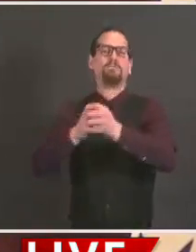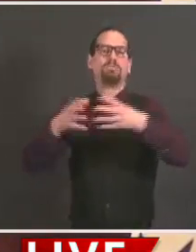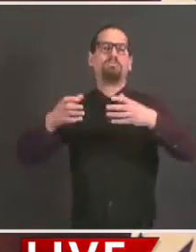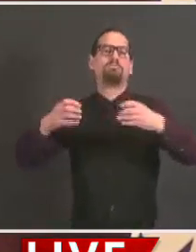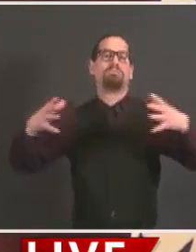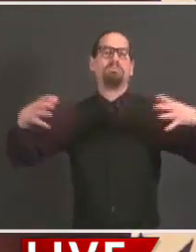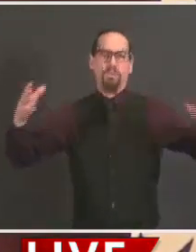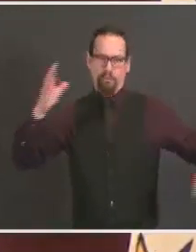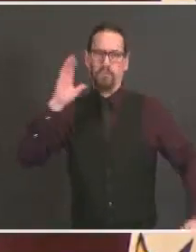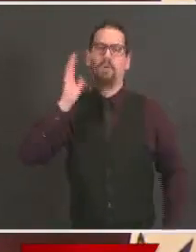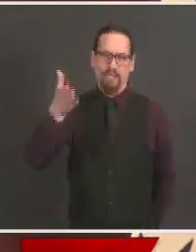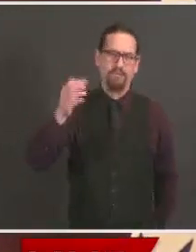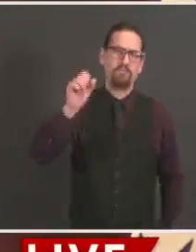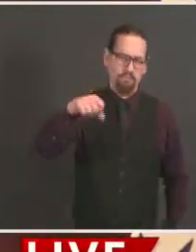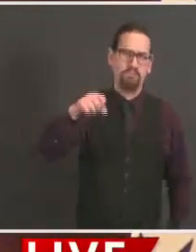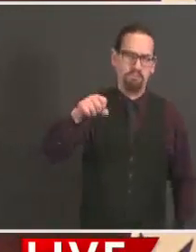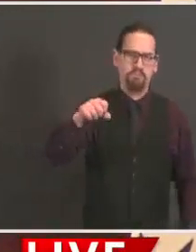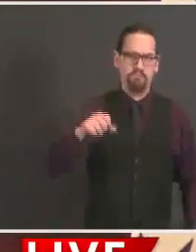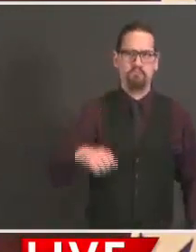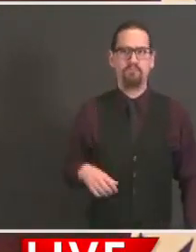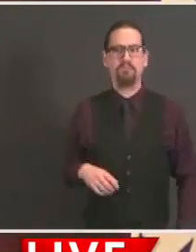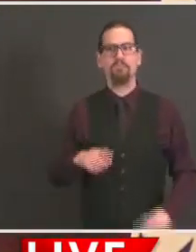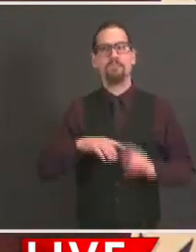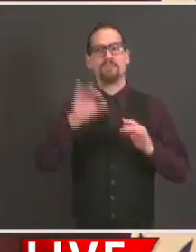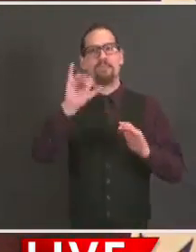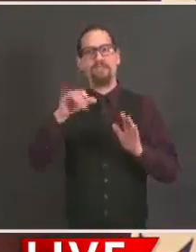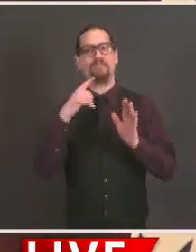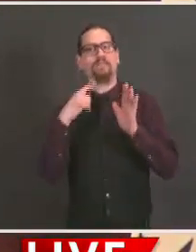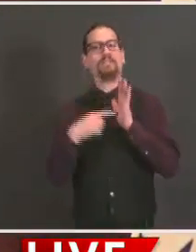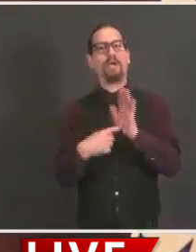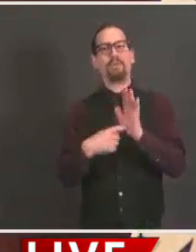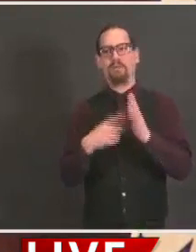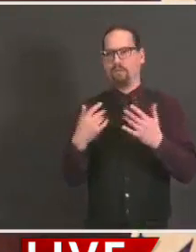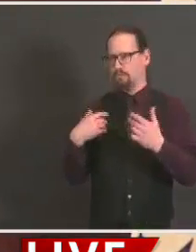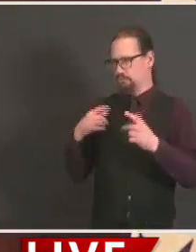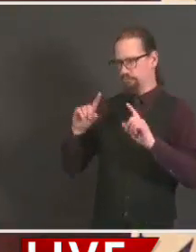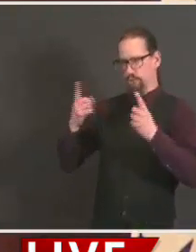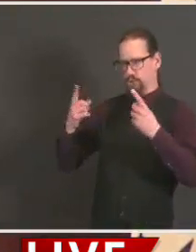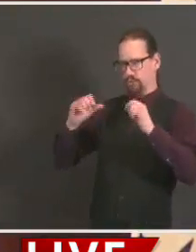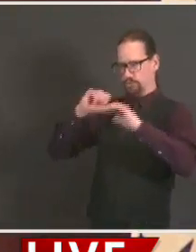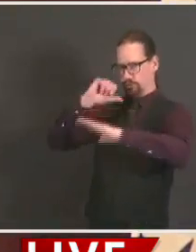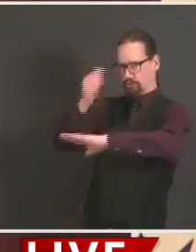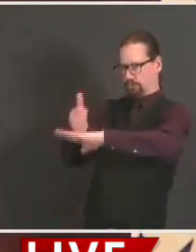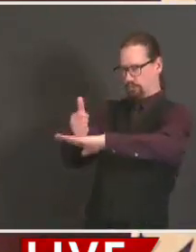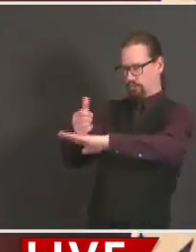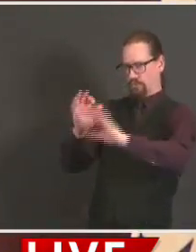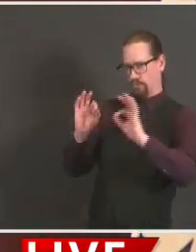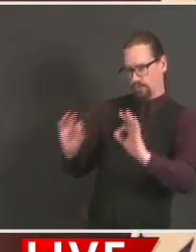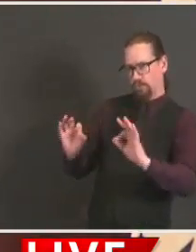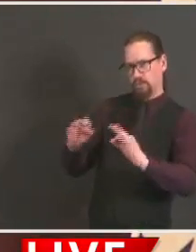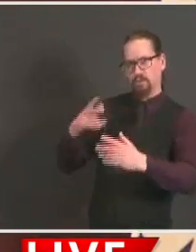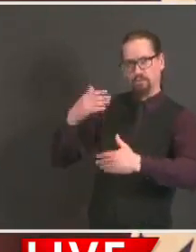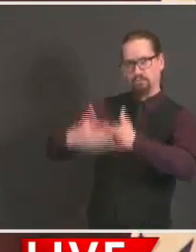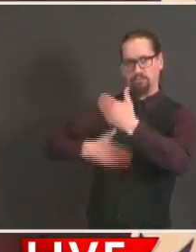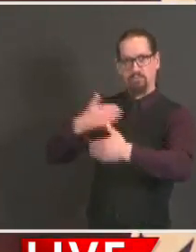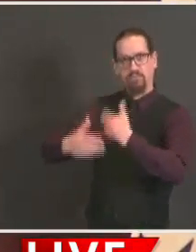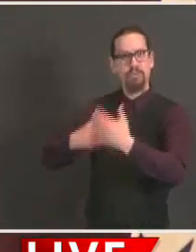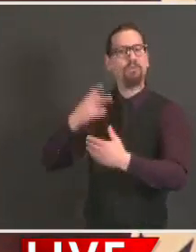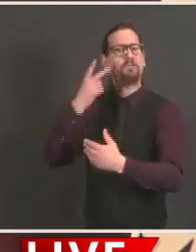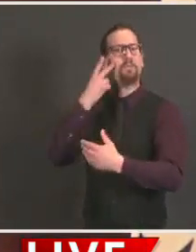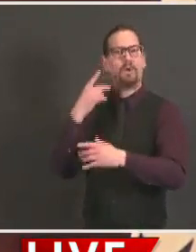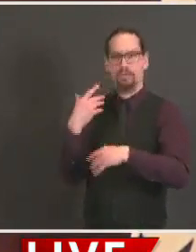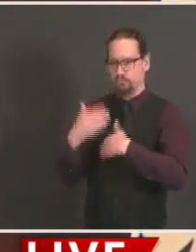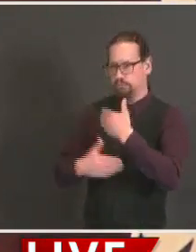set a system up that will make vaccination as accessible as possible. A key thing